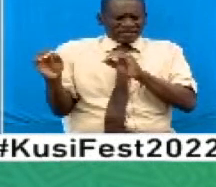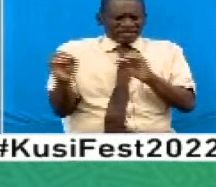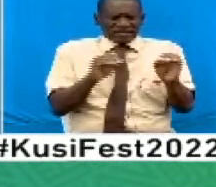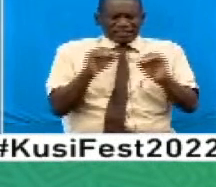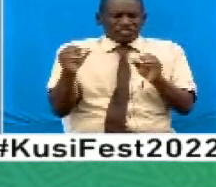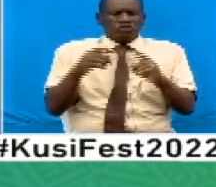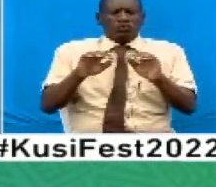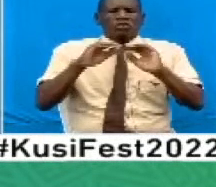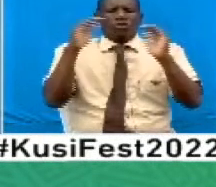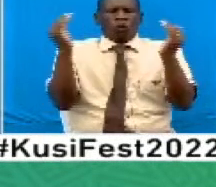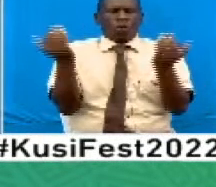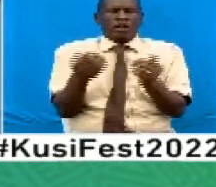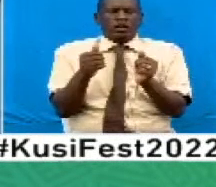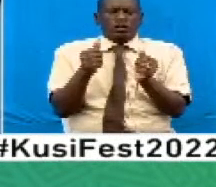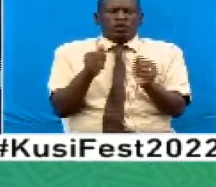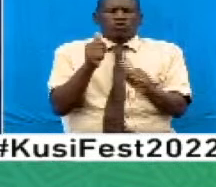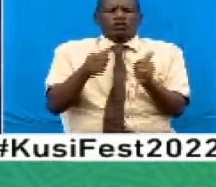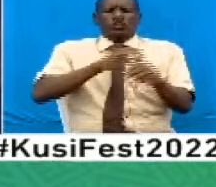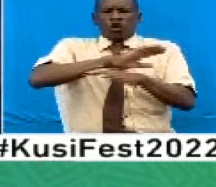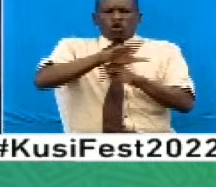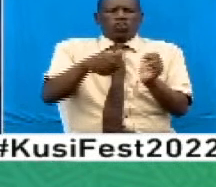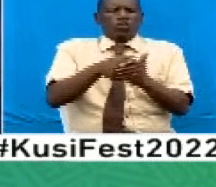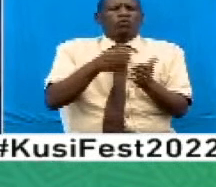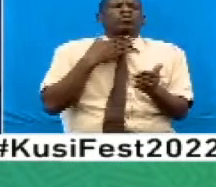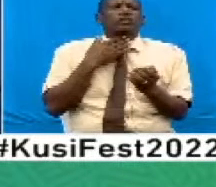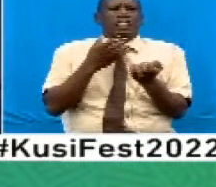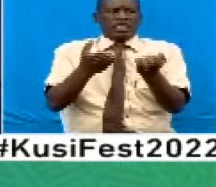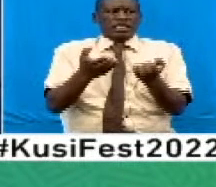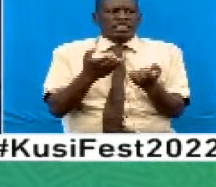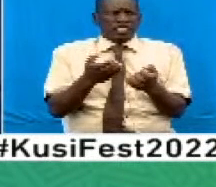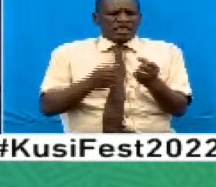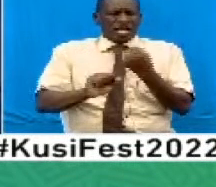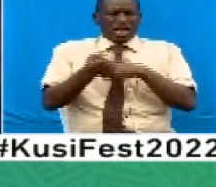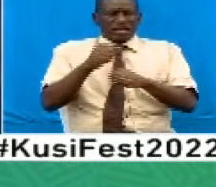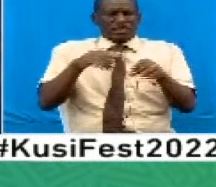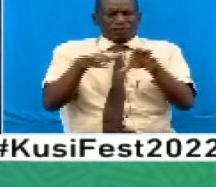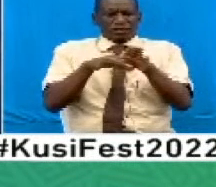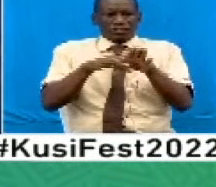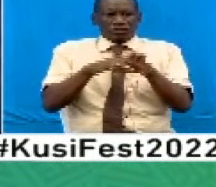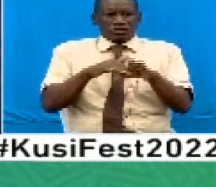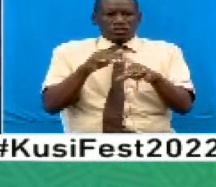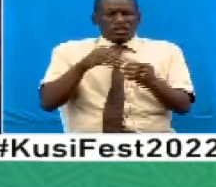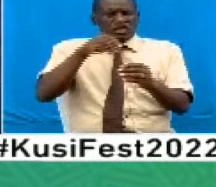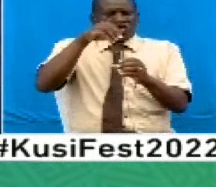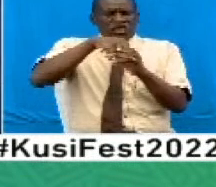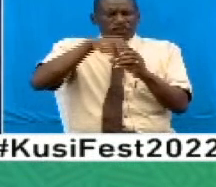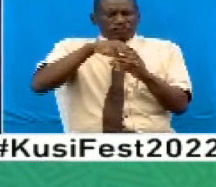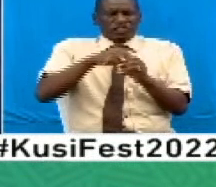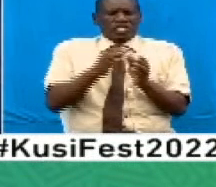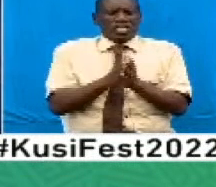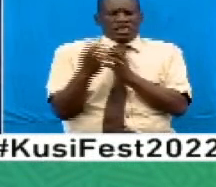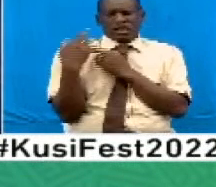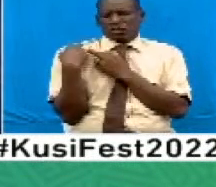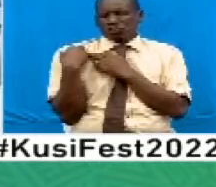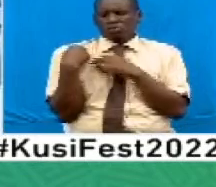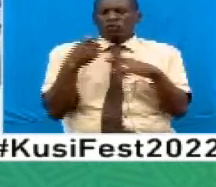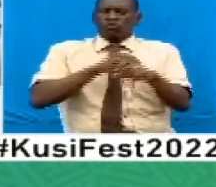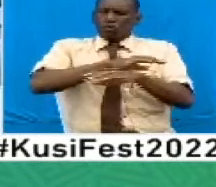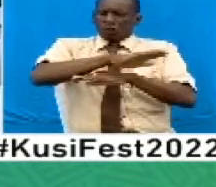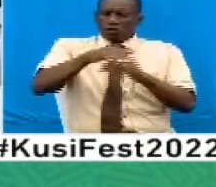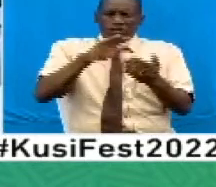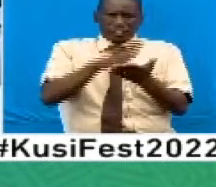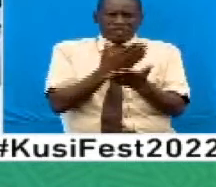a world we all want and need requires the active participation, investment, and accountability from all